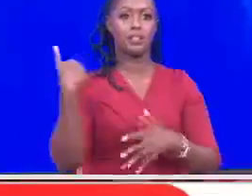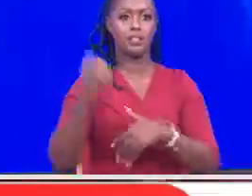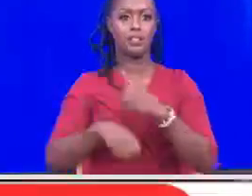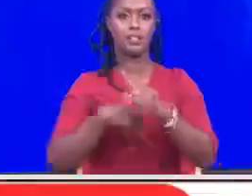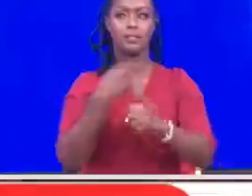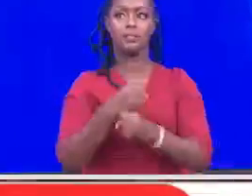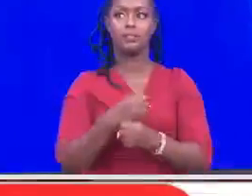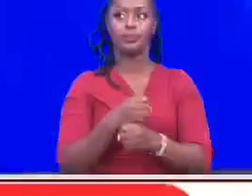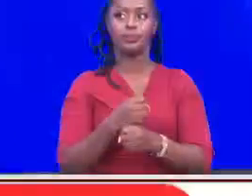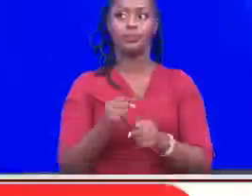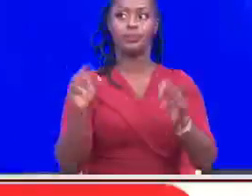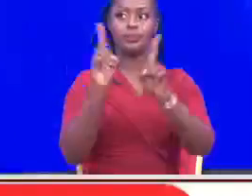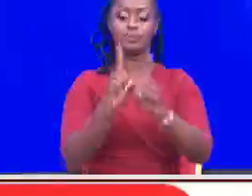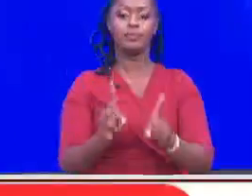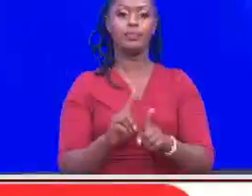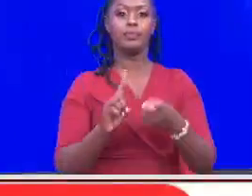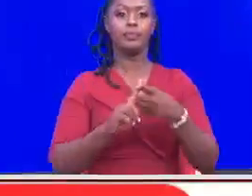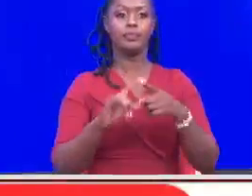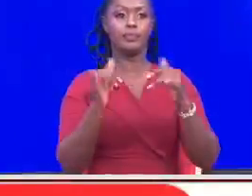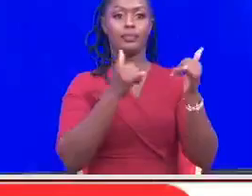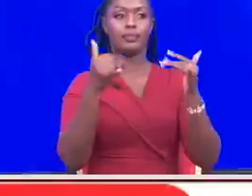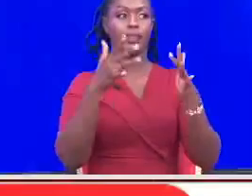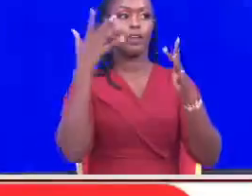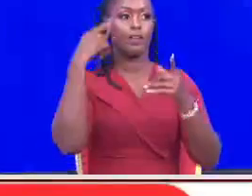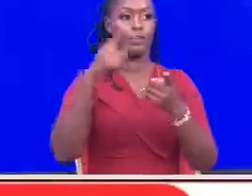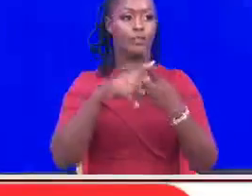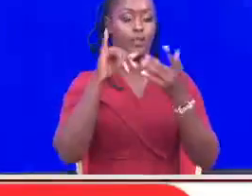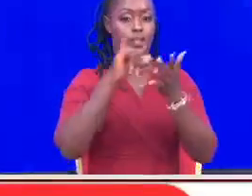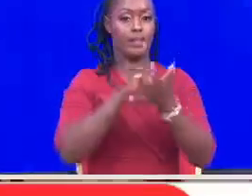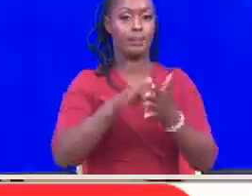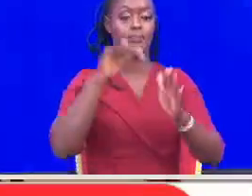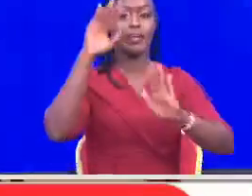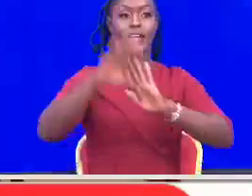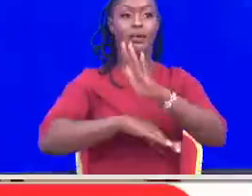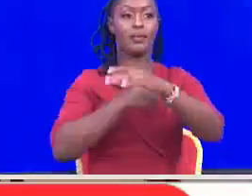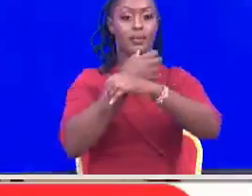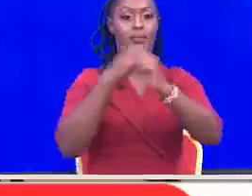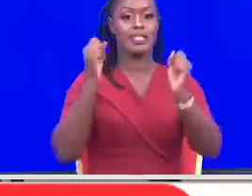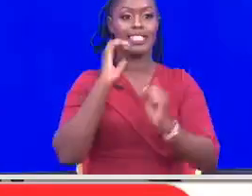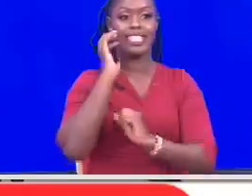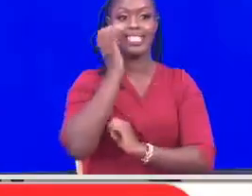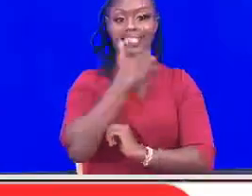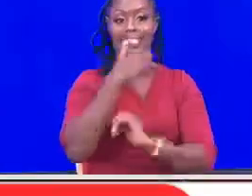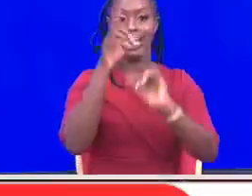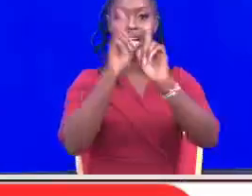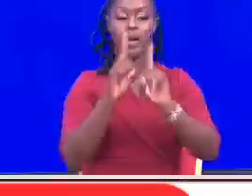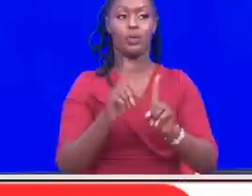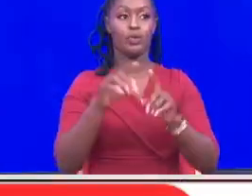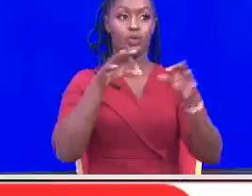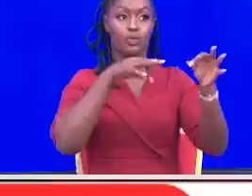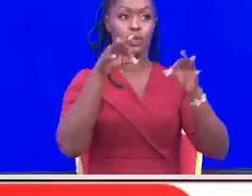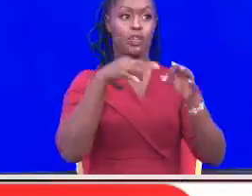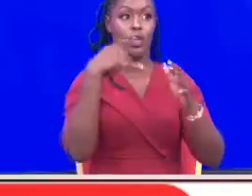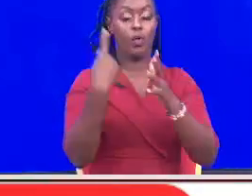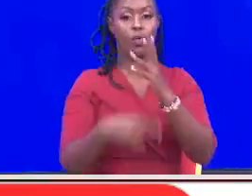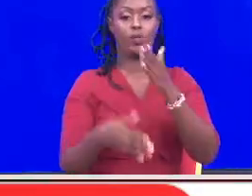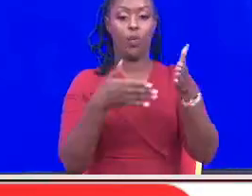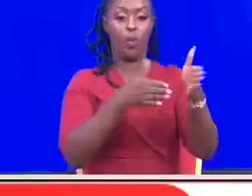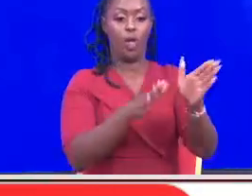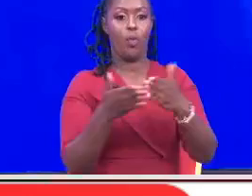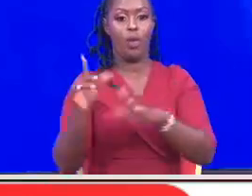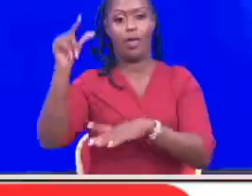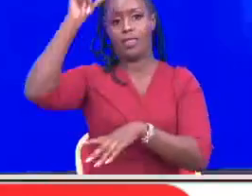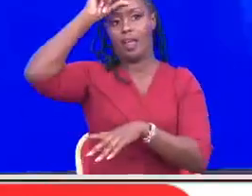In a meeting that brought together players in the El Nino response chain, Deputy President Rigathi Gachagua fell short of explaining what particular measures the government